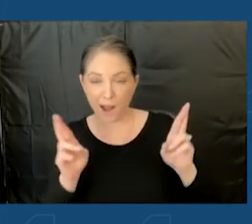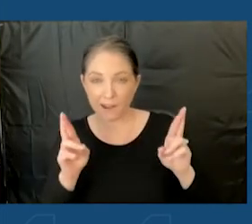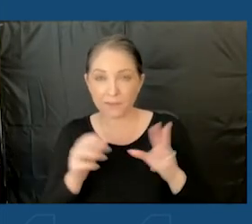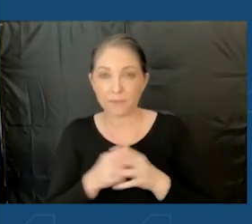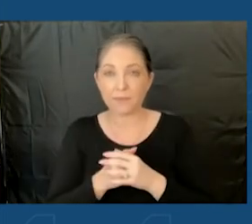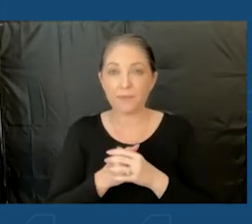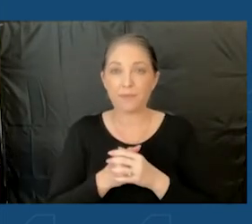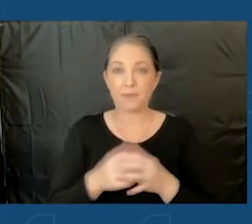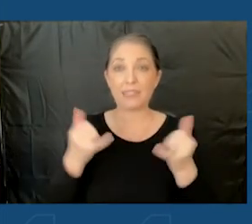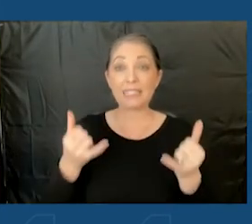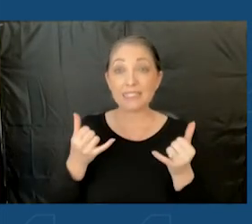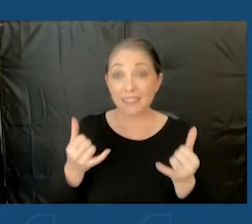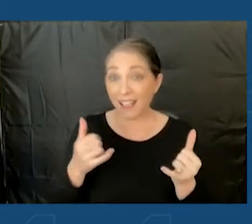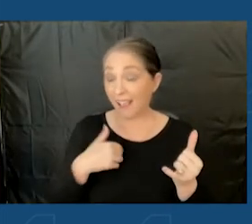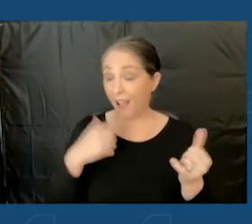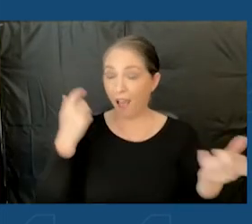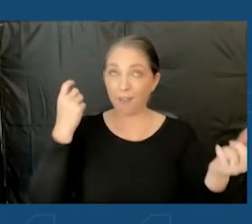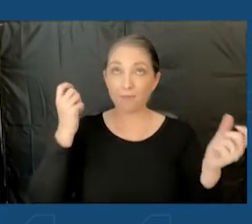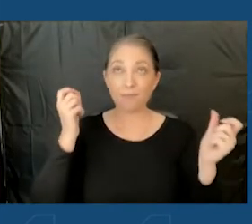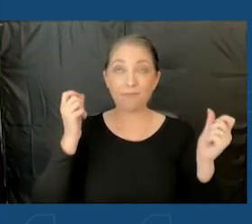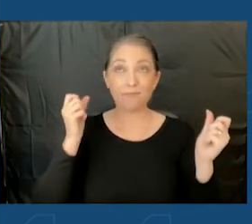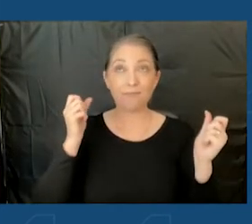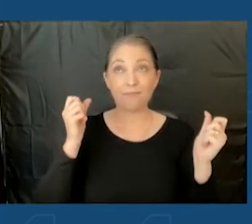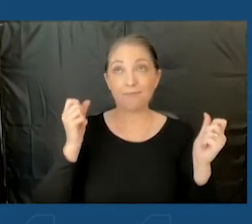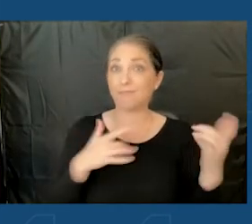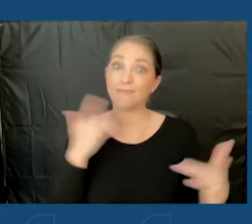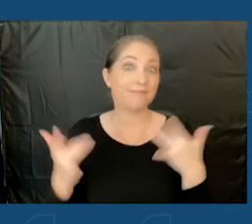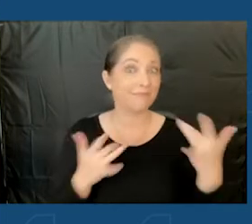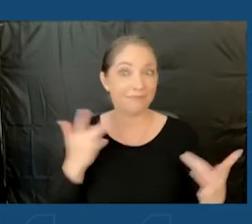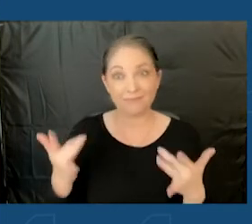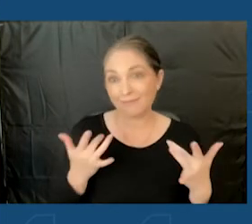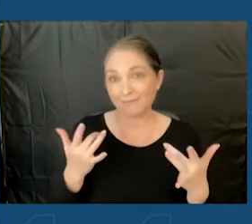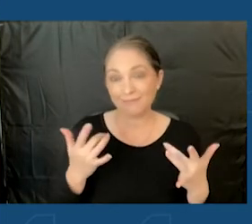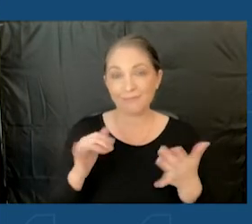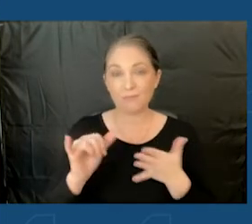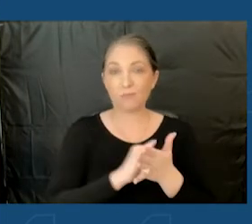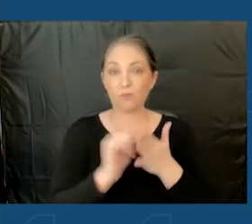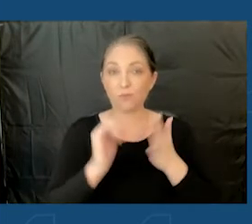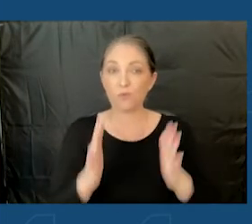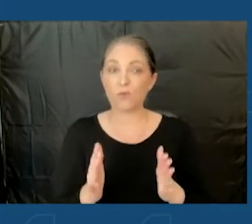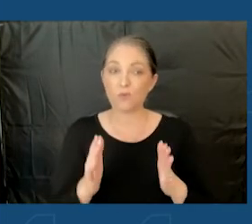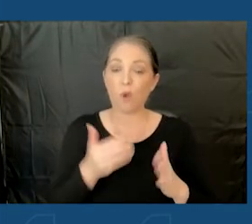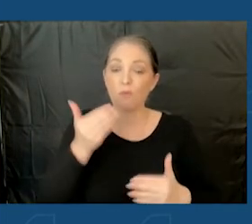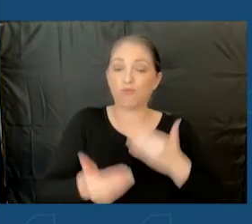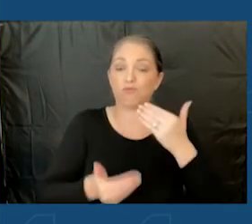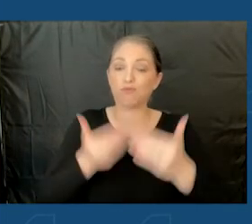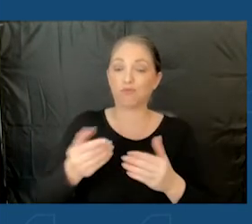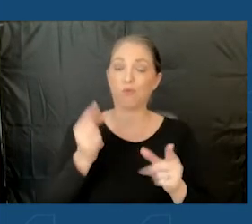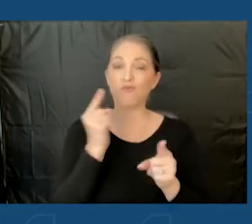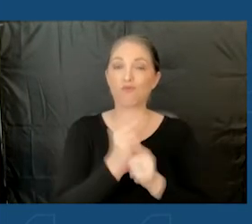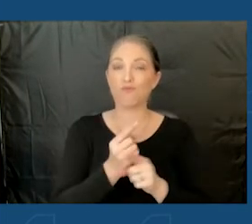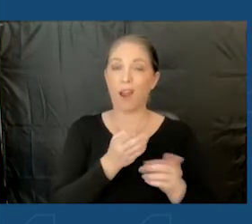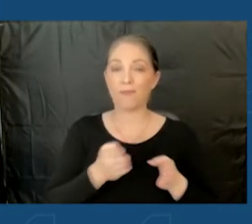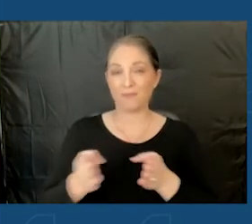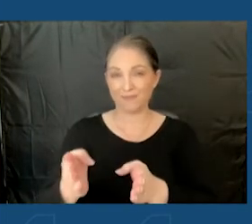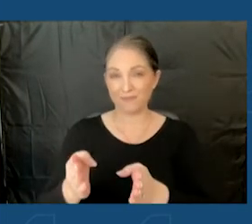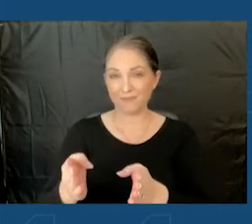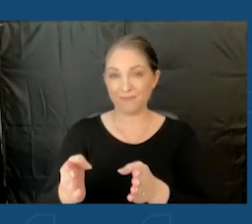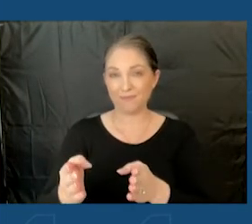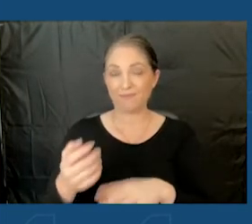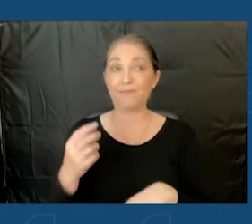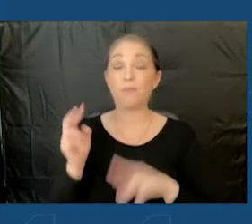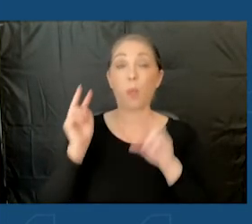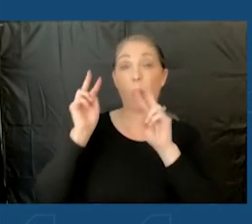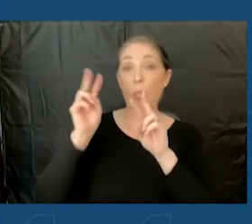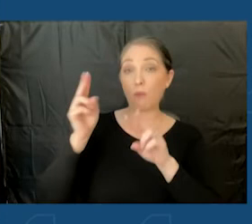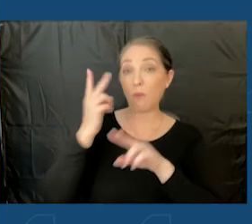am thrilled that New York is taking yet another step in the right direction. We look forward to seeing how our state